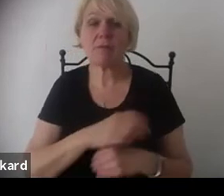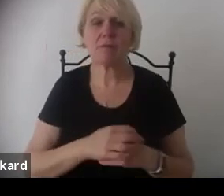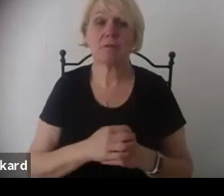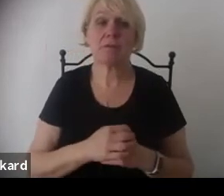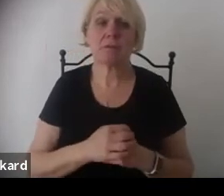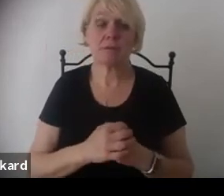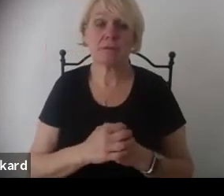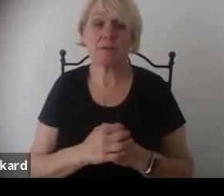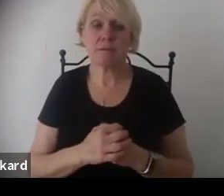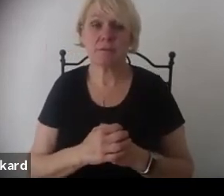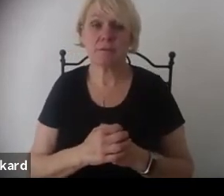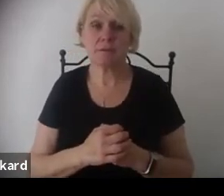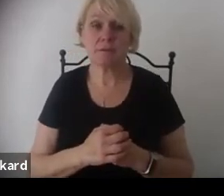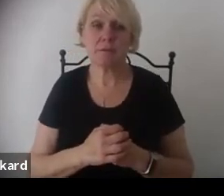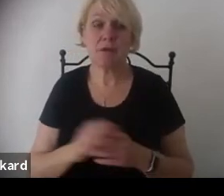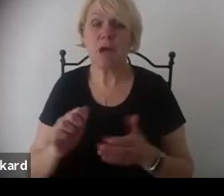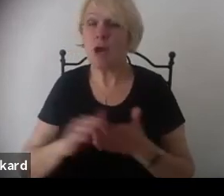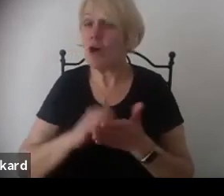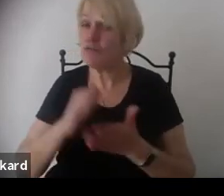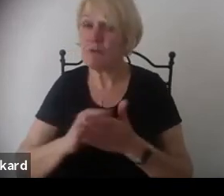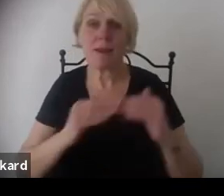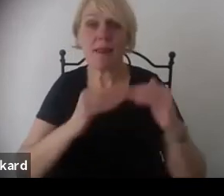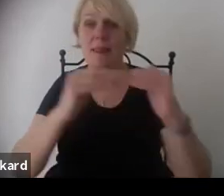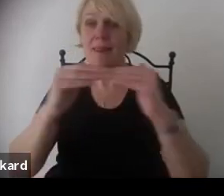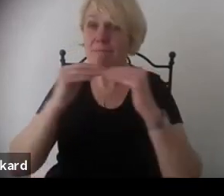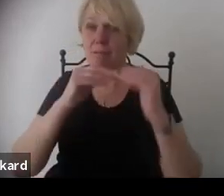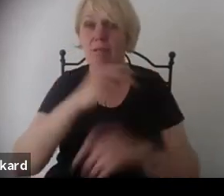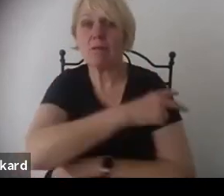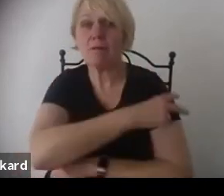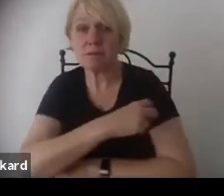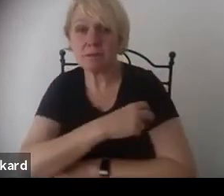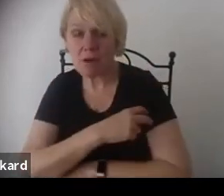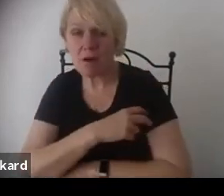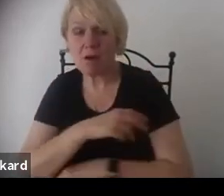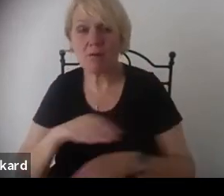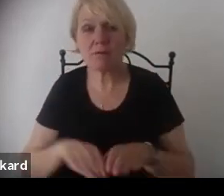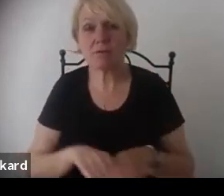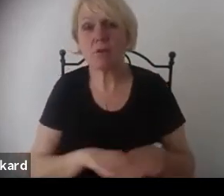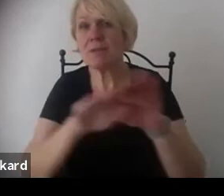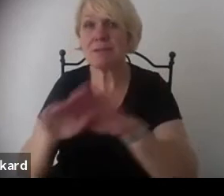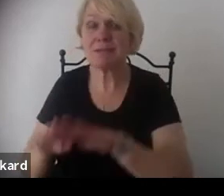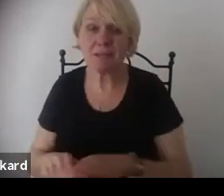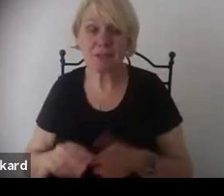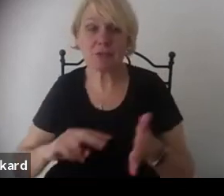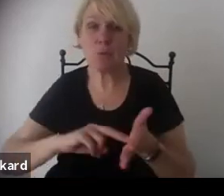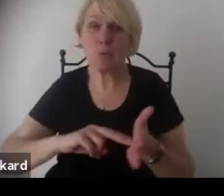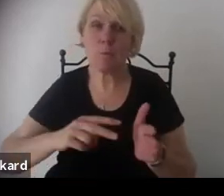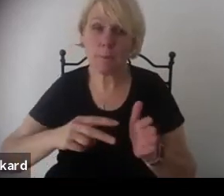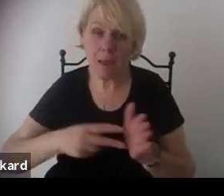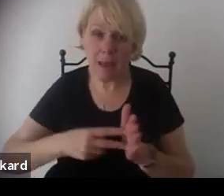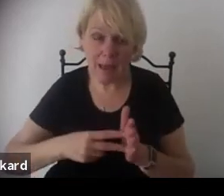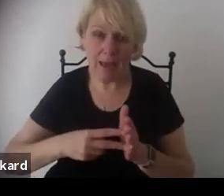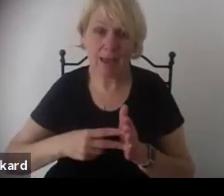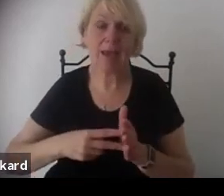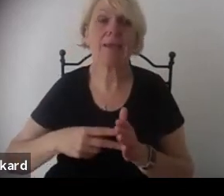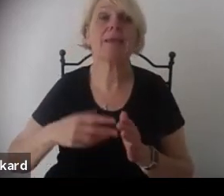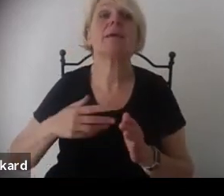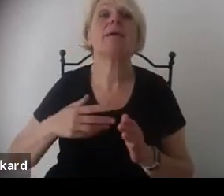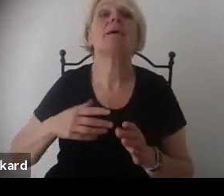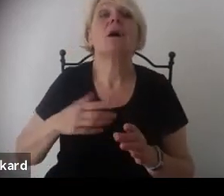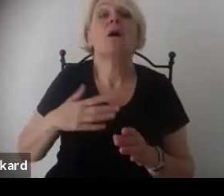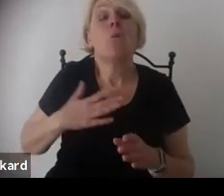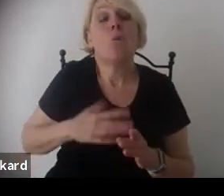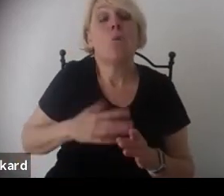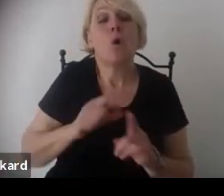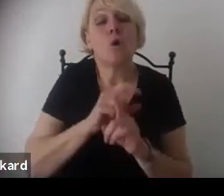I mentioned the national long-term plan talks about expanding community mental health services